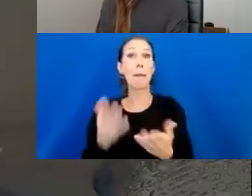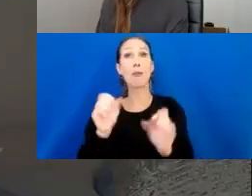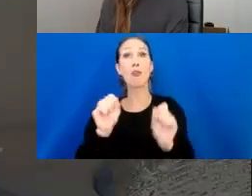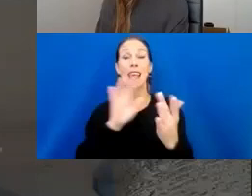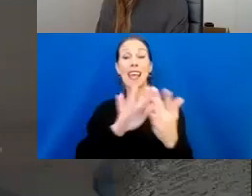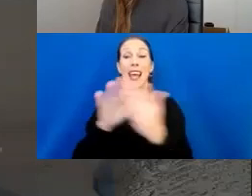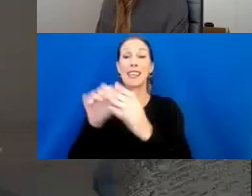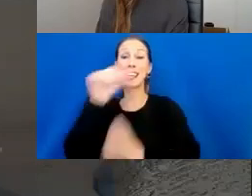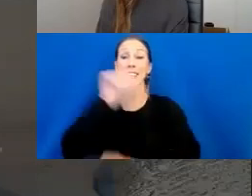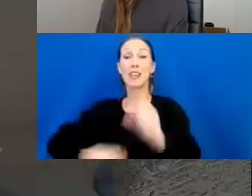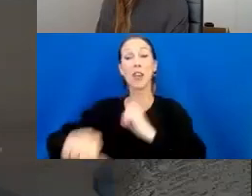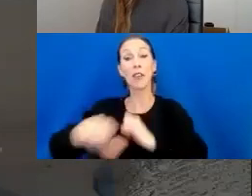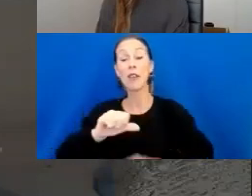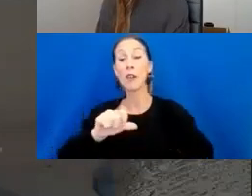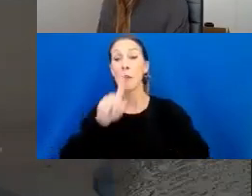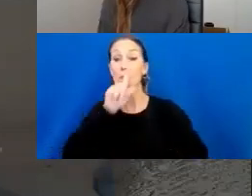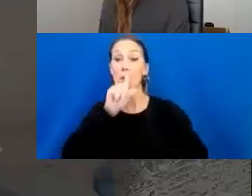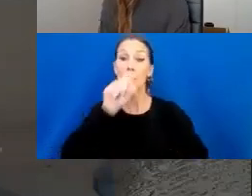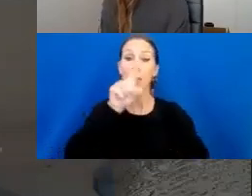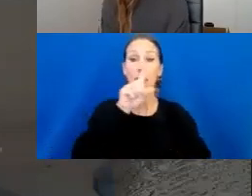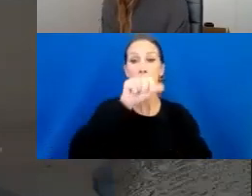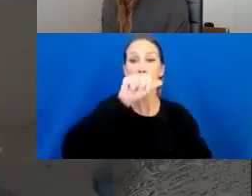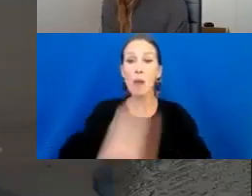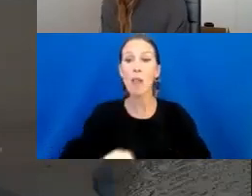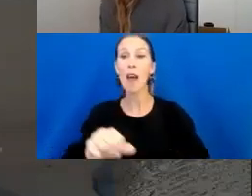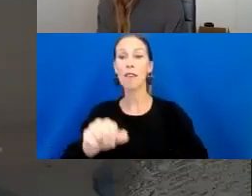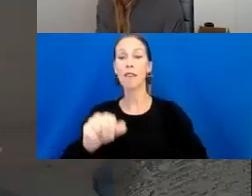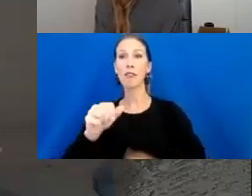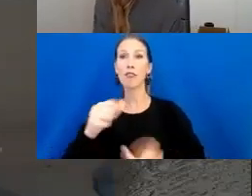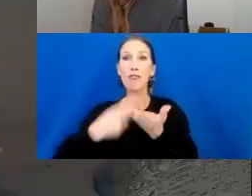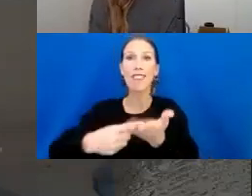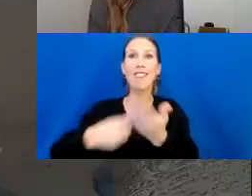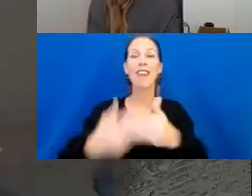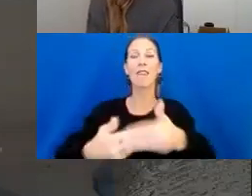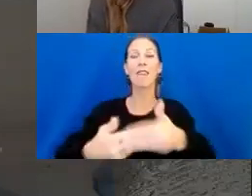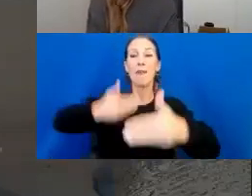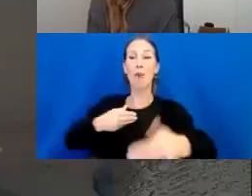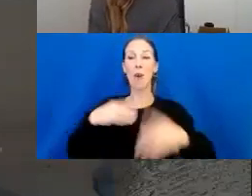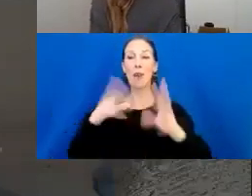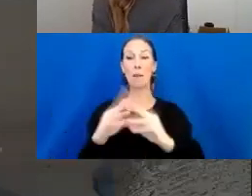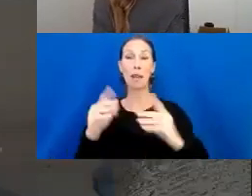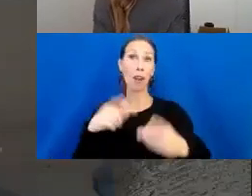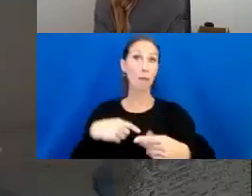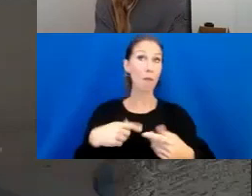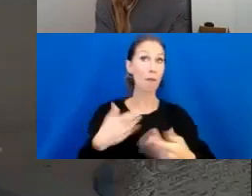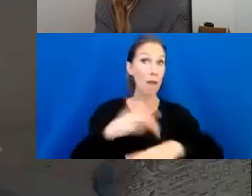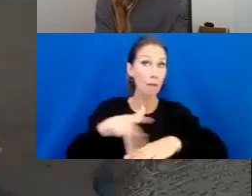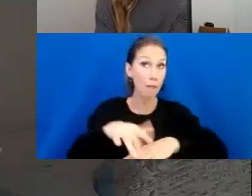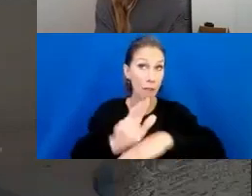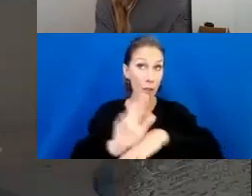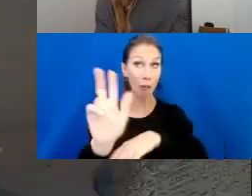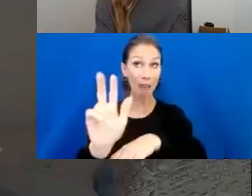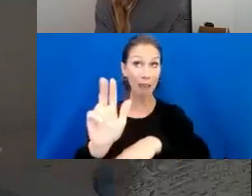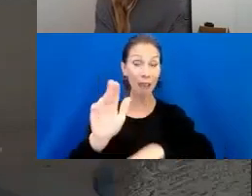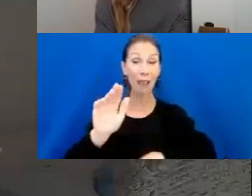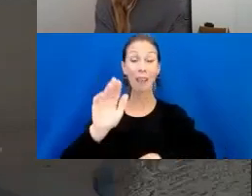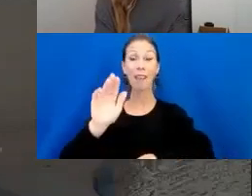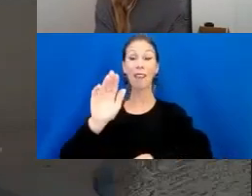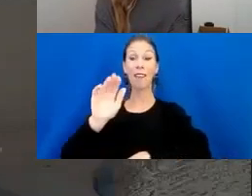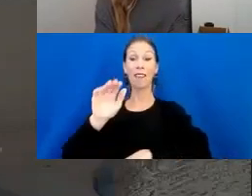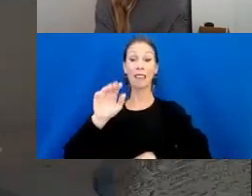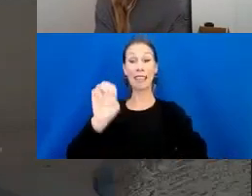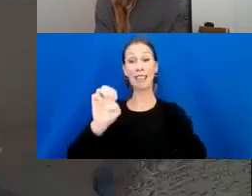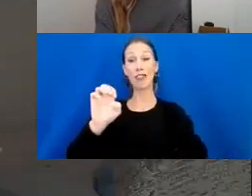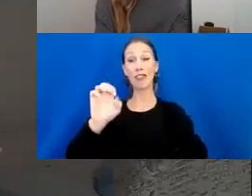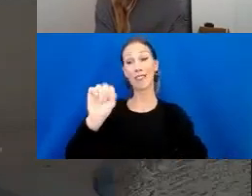Are you free today at 4 p.m. Eastern Savings Time? And you can ping each other and